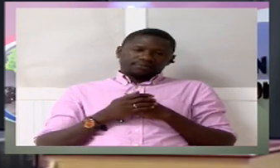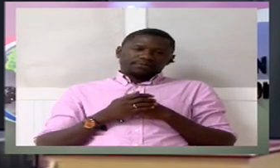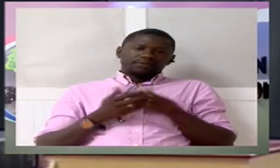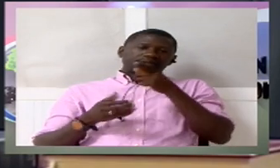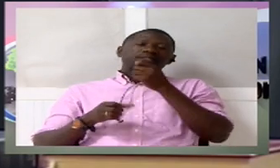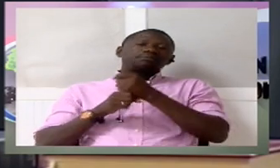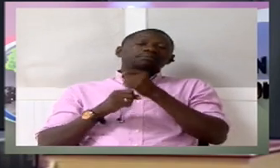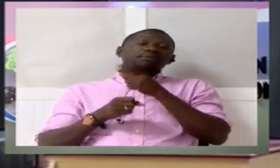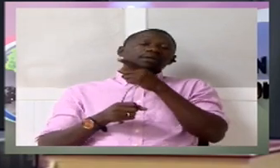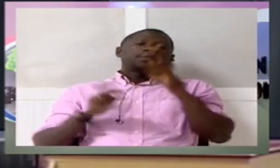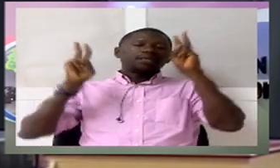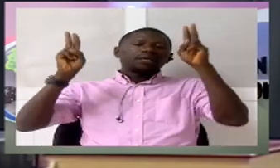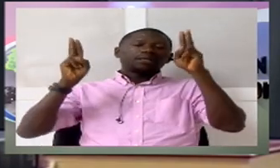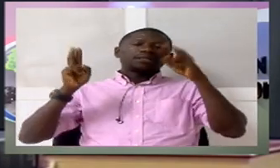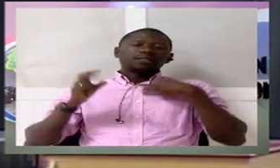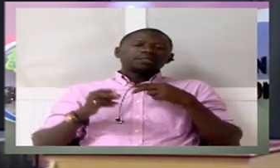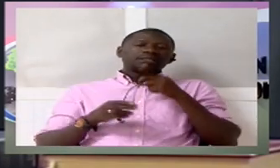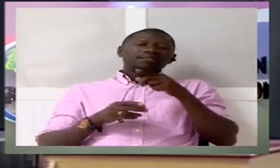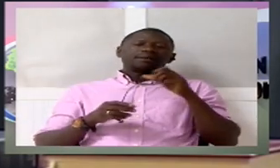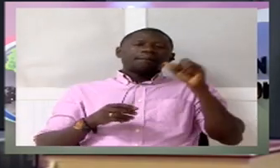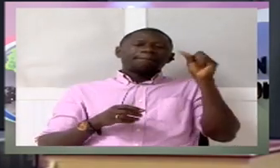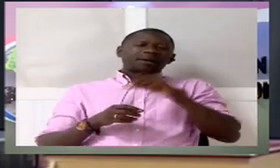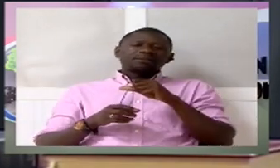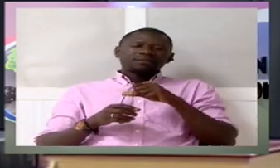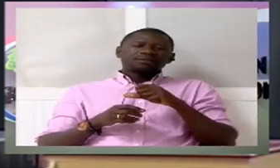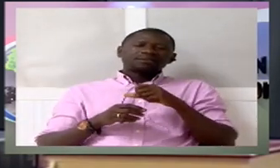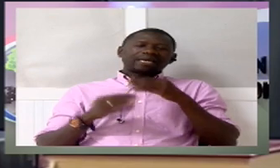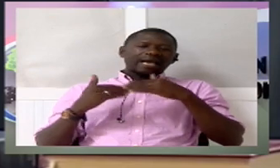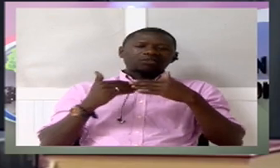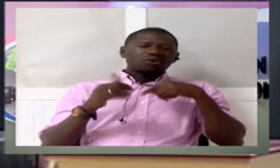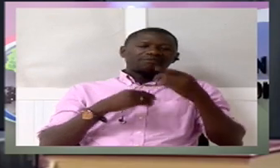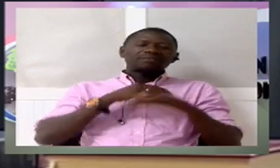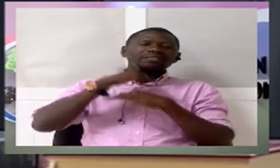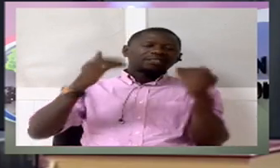This made him hash these treacherous and cowardly acts of killing him.